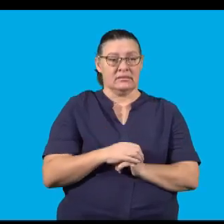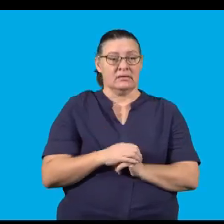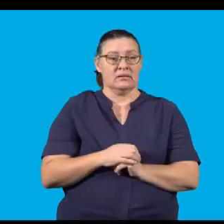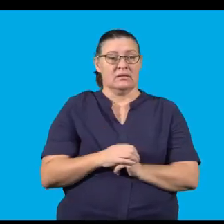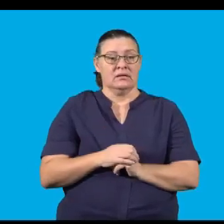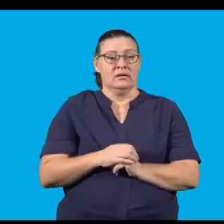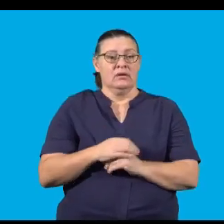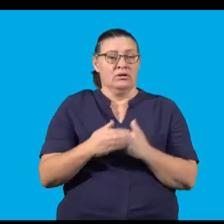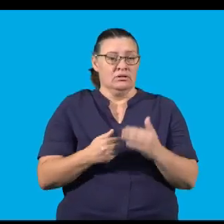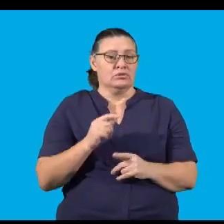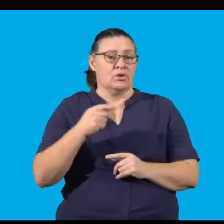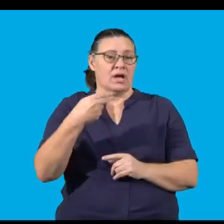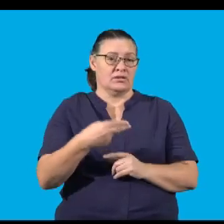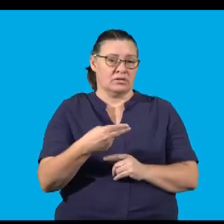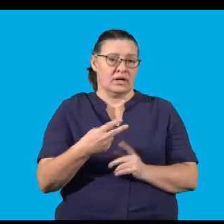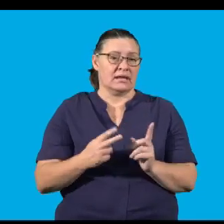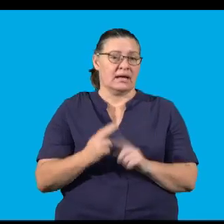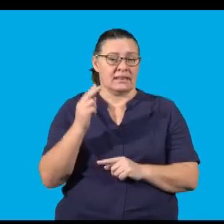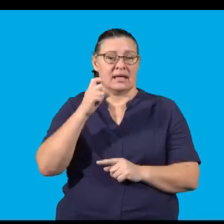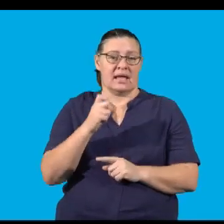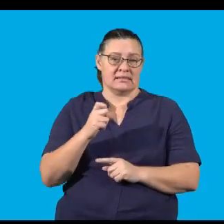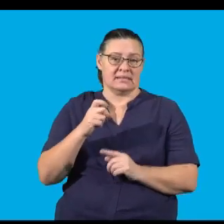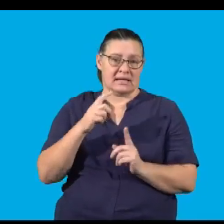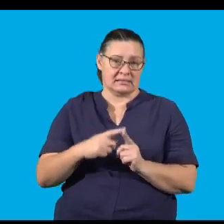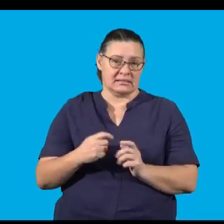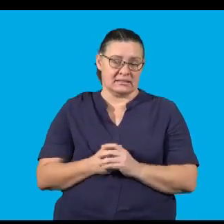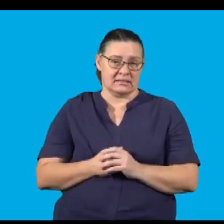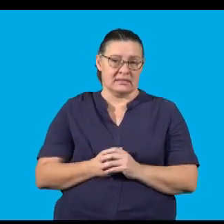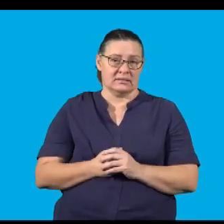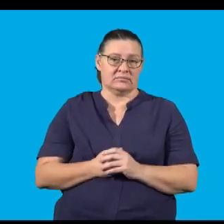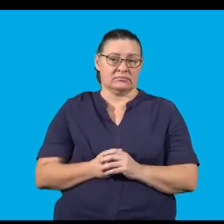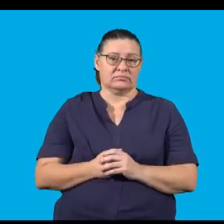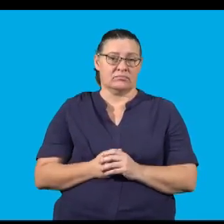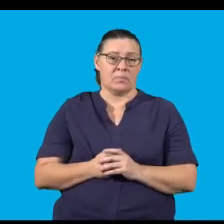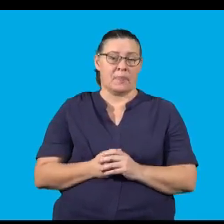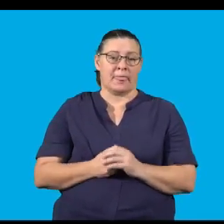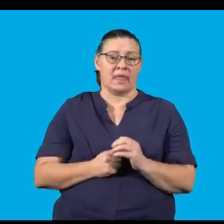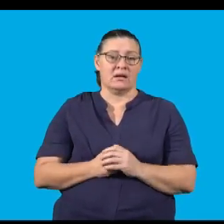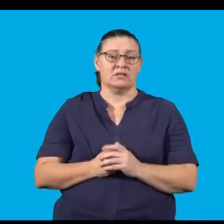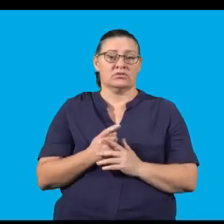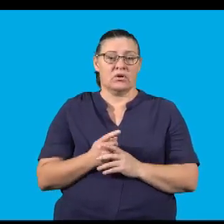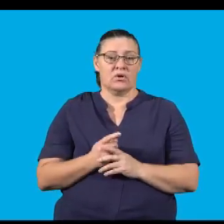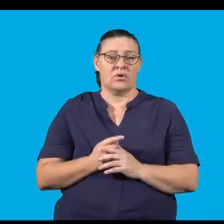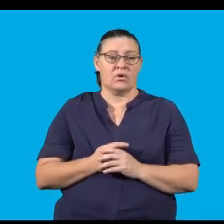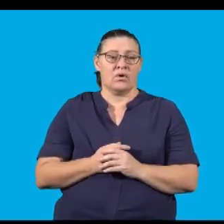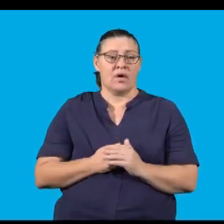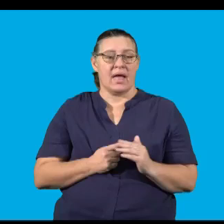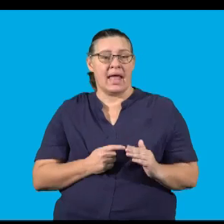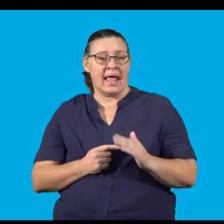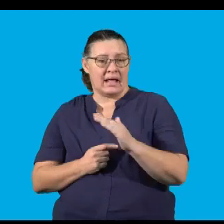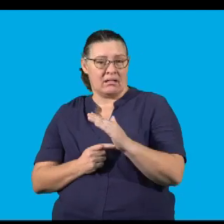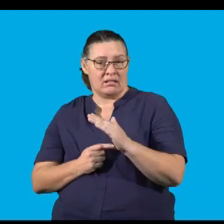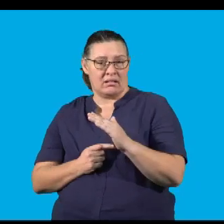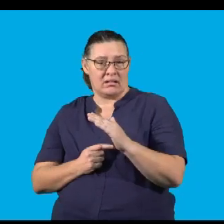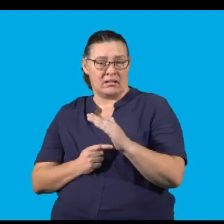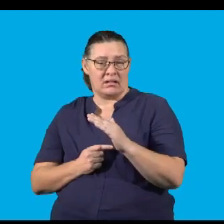basically they're just pointing out the x-intercepts of these lines. The angle of inclination, importantly, they've told you information about angle